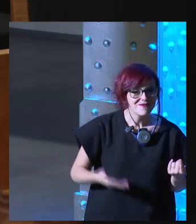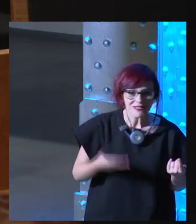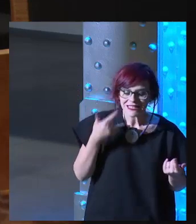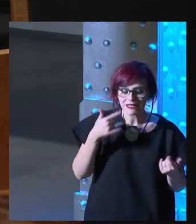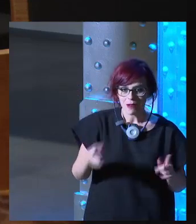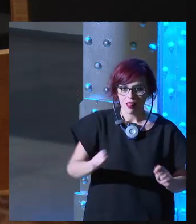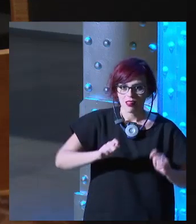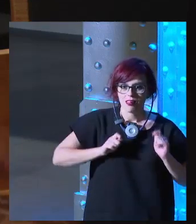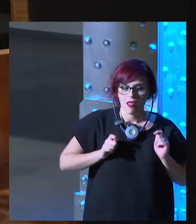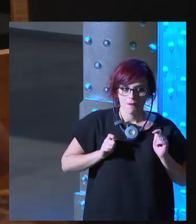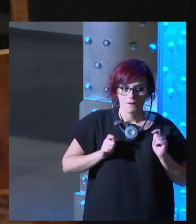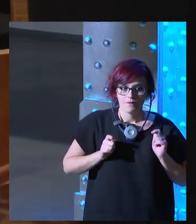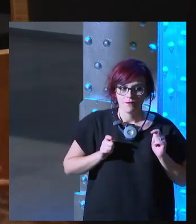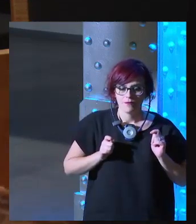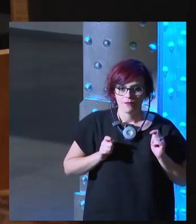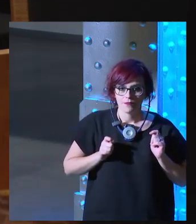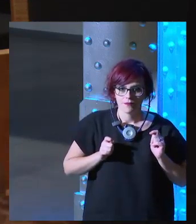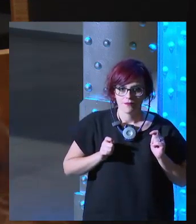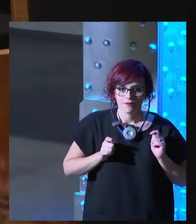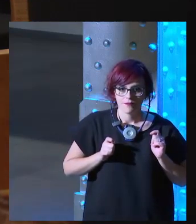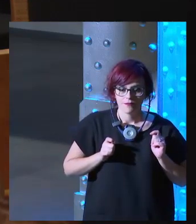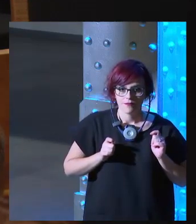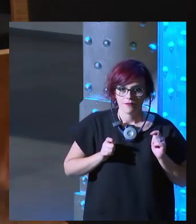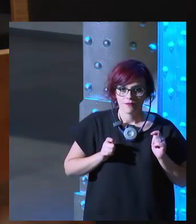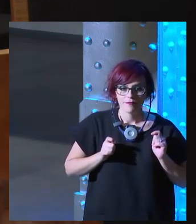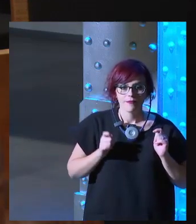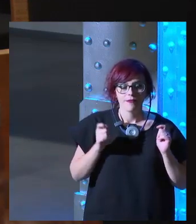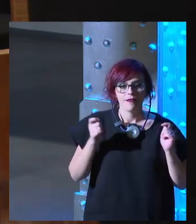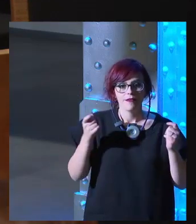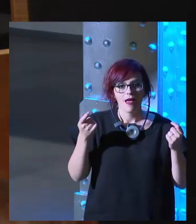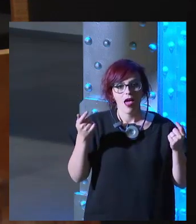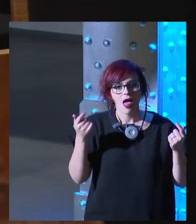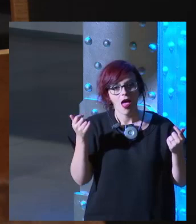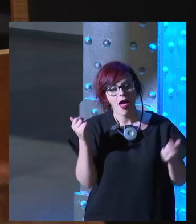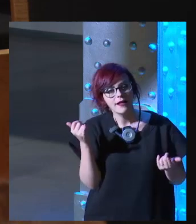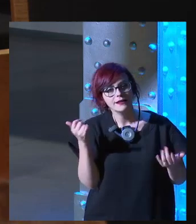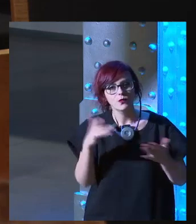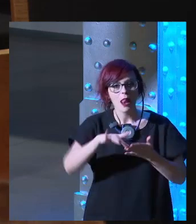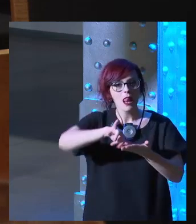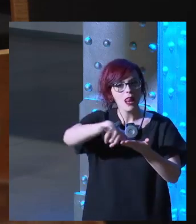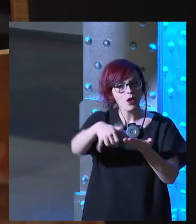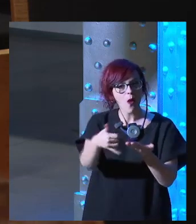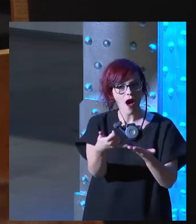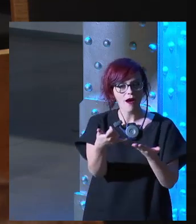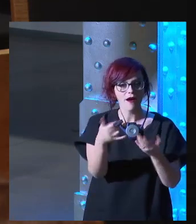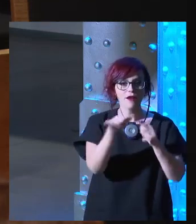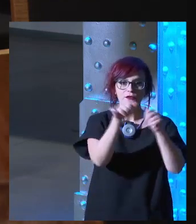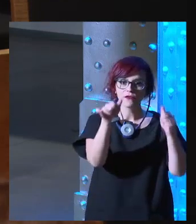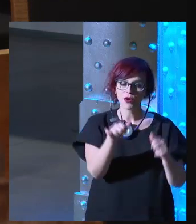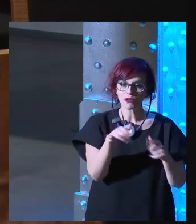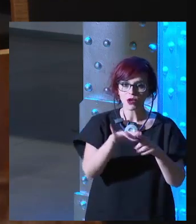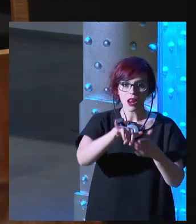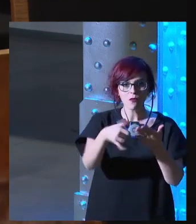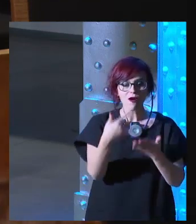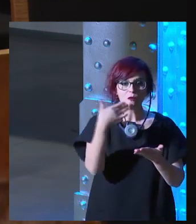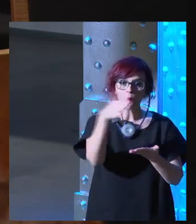quote along the lines of only a poet could frame a language that could frame the world. And for me it was like